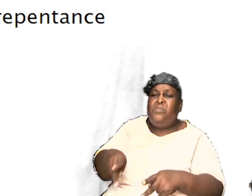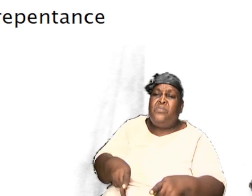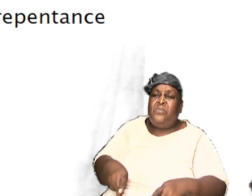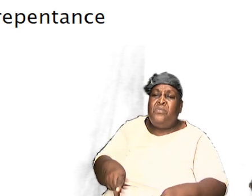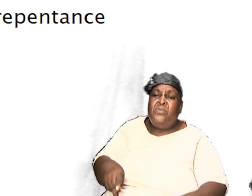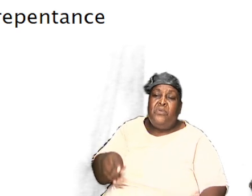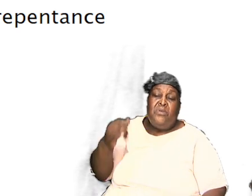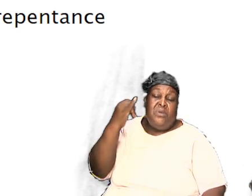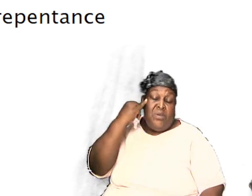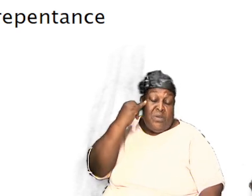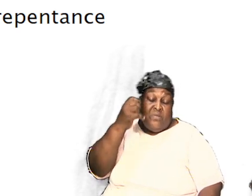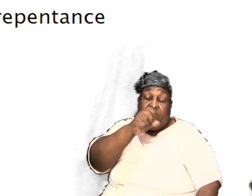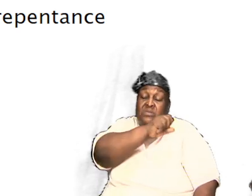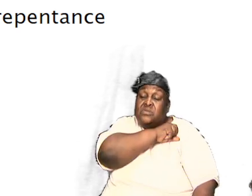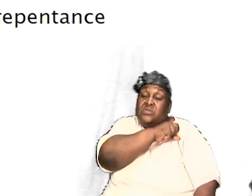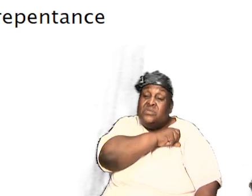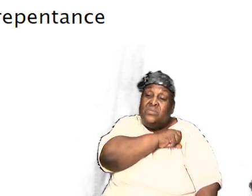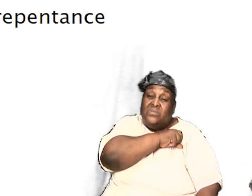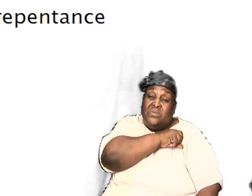power at this point.